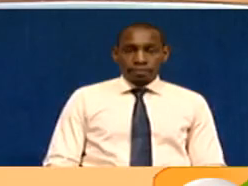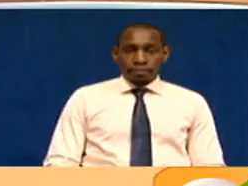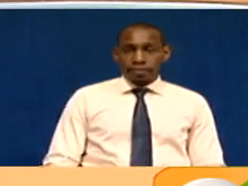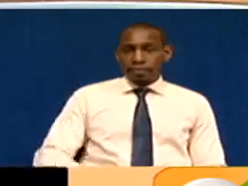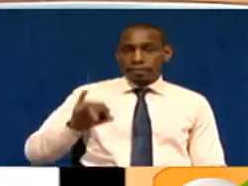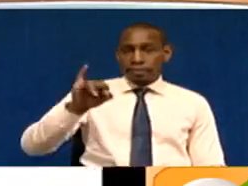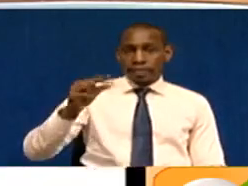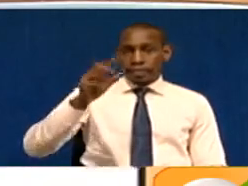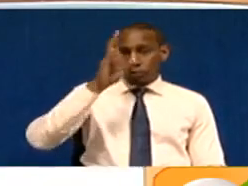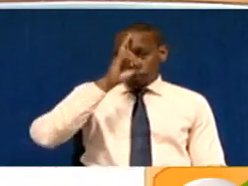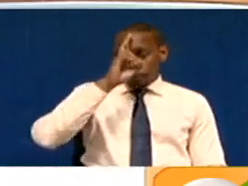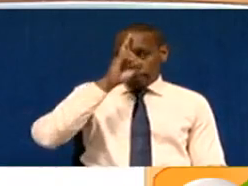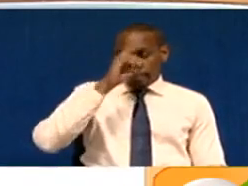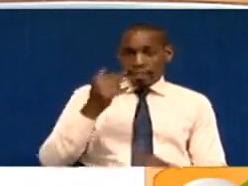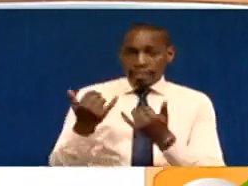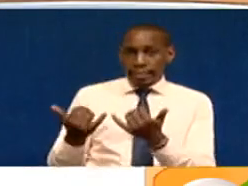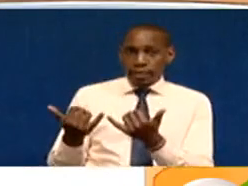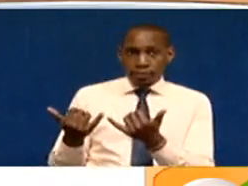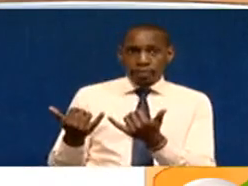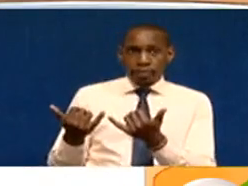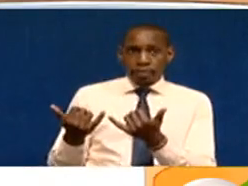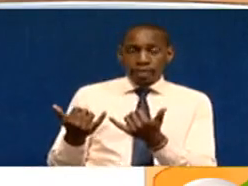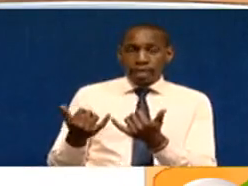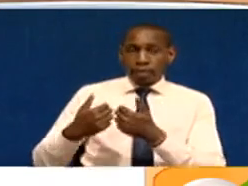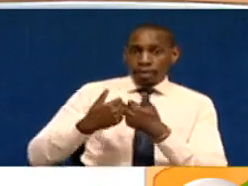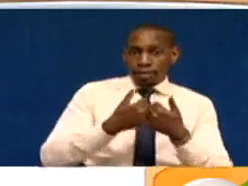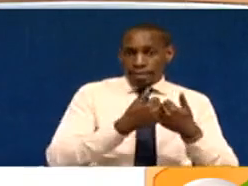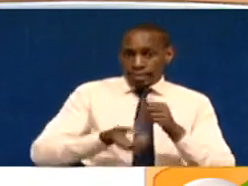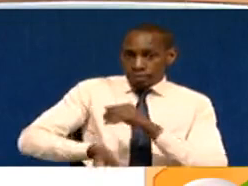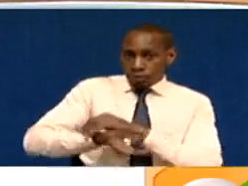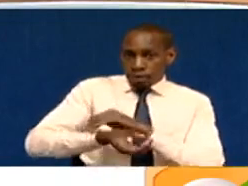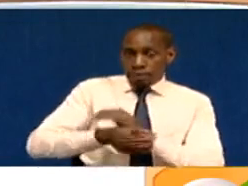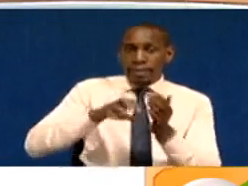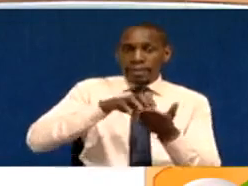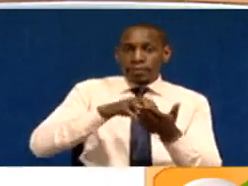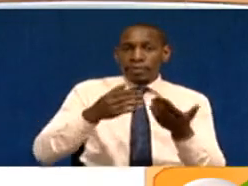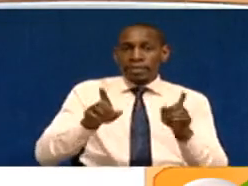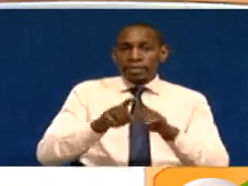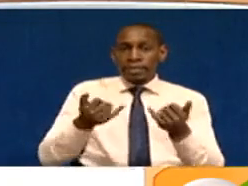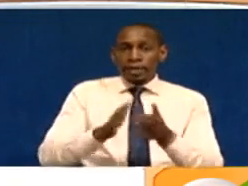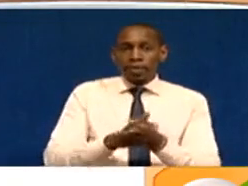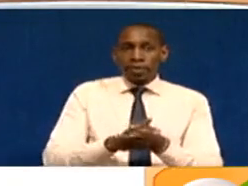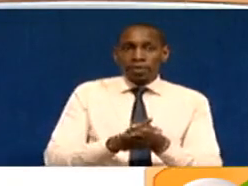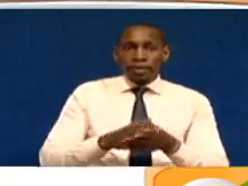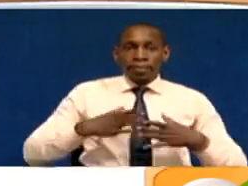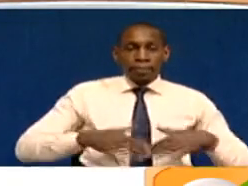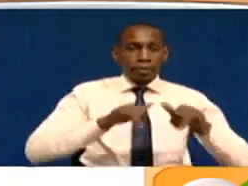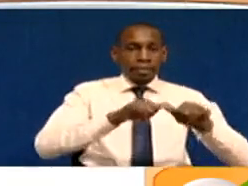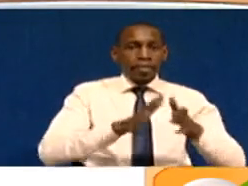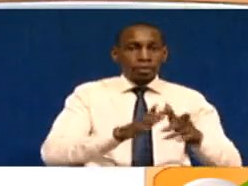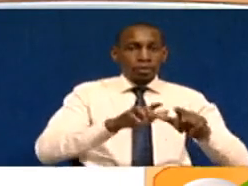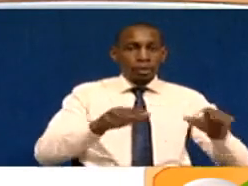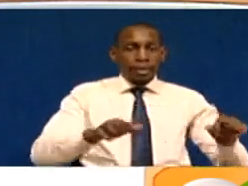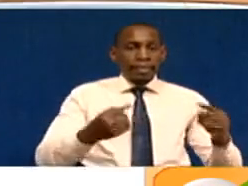The Inspector General of Police, Hilary Mutyambai, was at pains to explain the circumstances under which tenants living on a